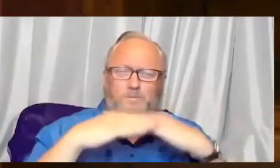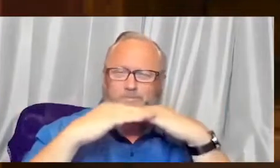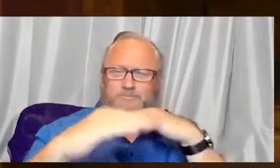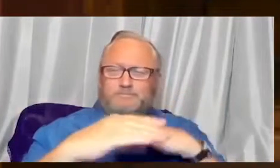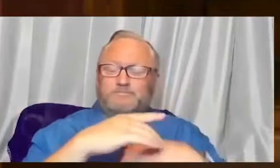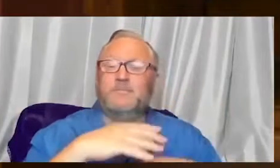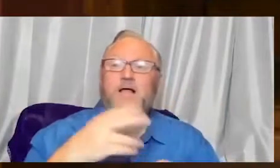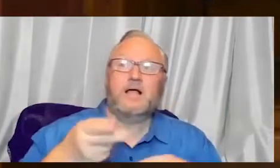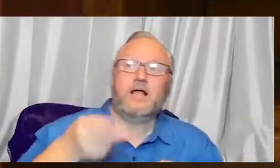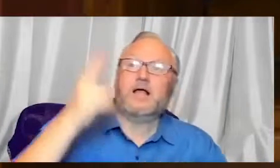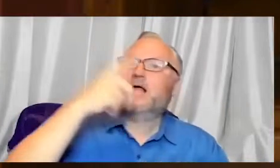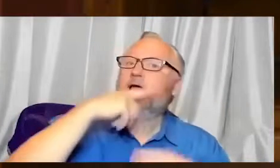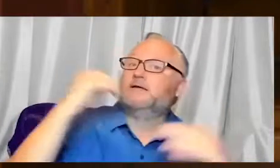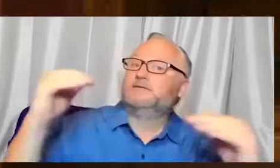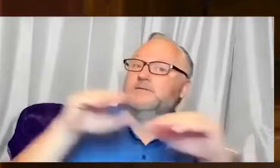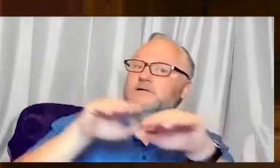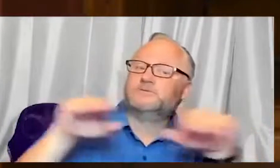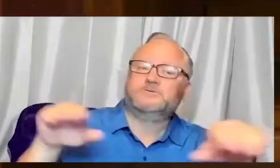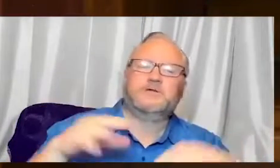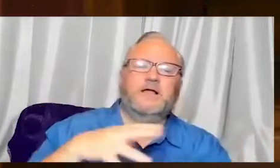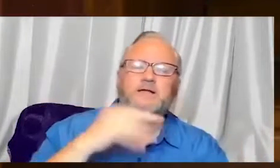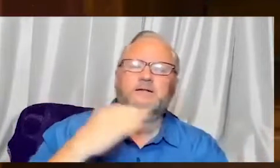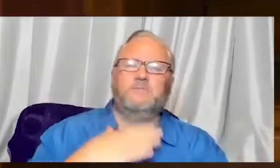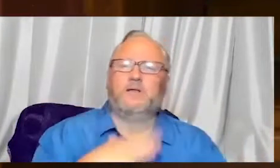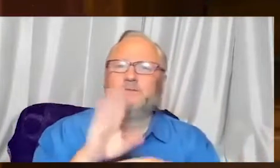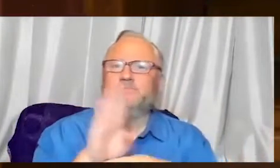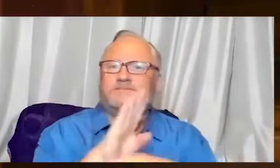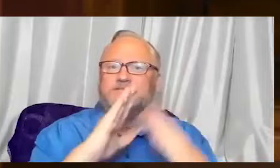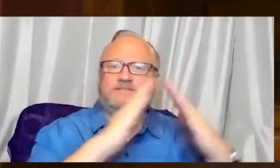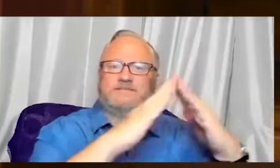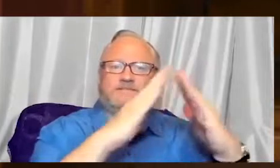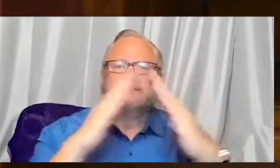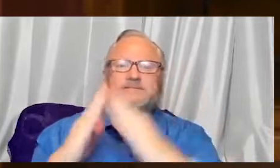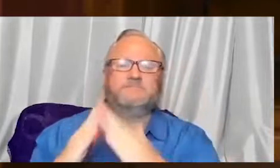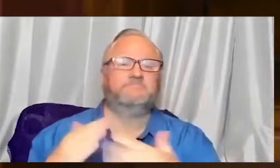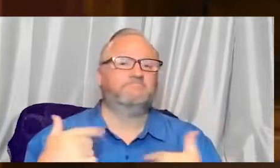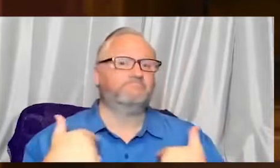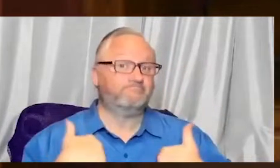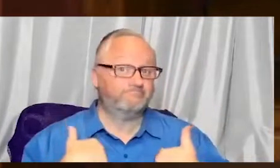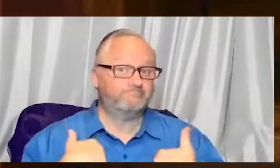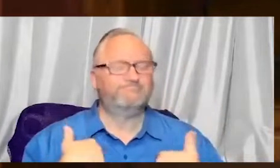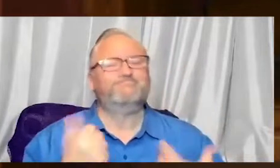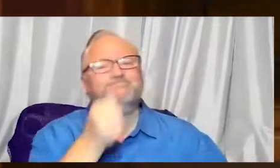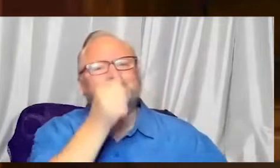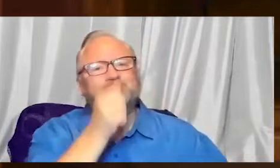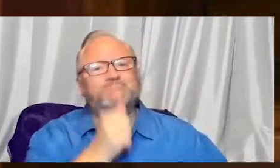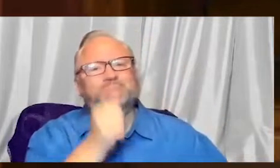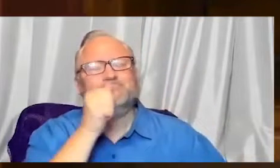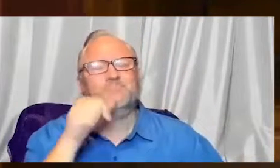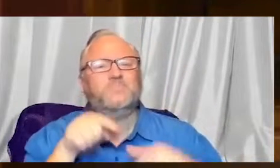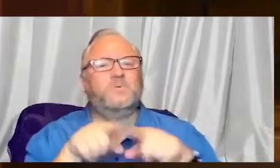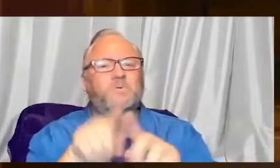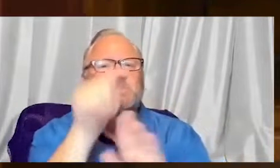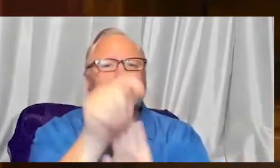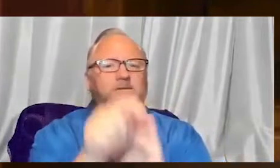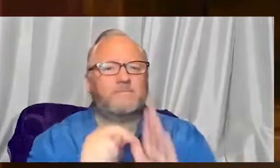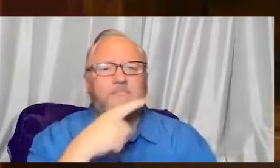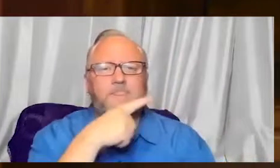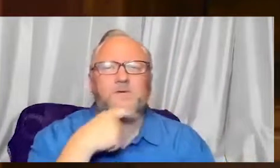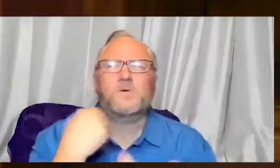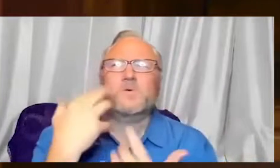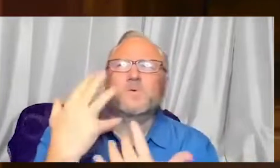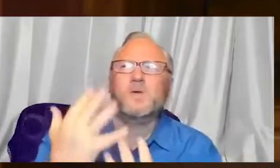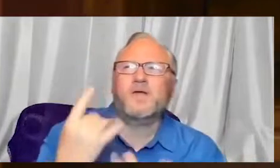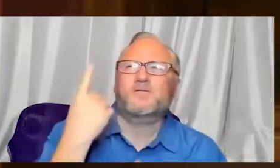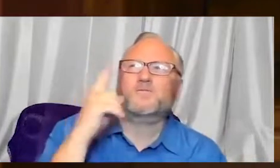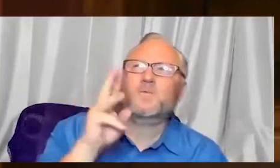deserts, and my bustling cities. I am patient in the dry times, waiting for water